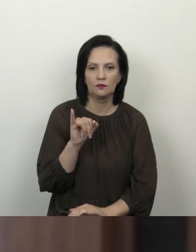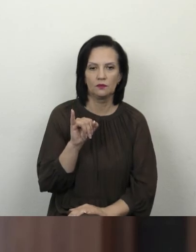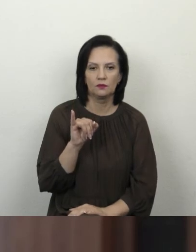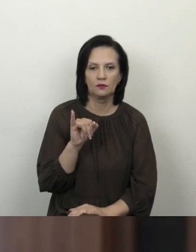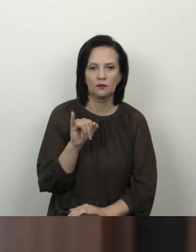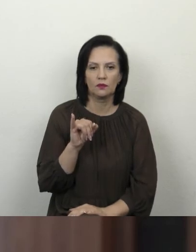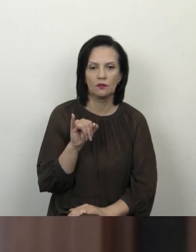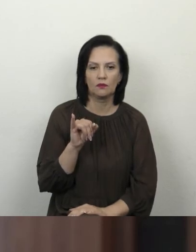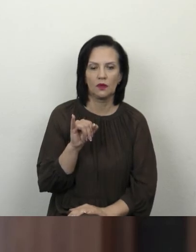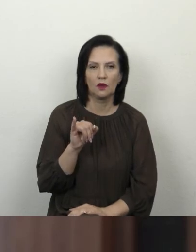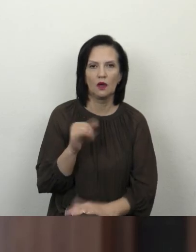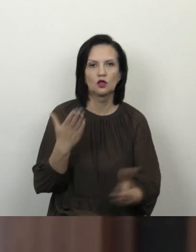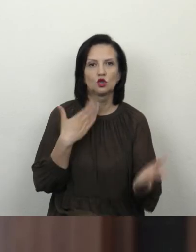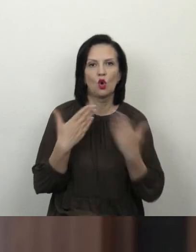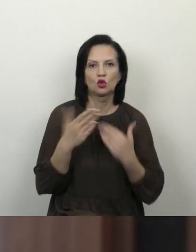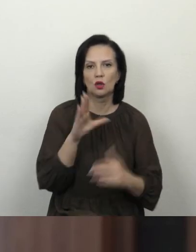participate.